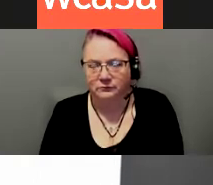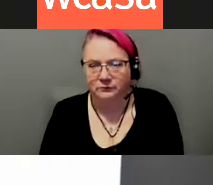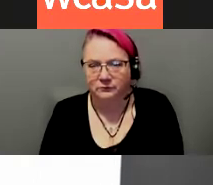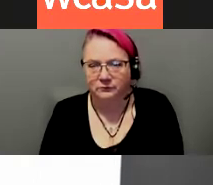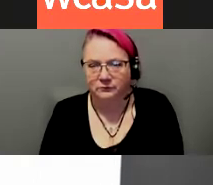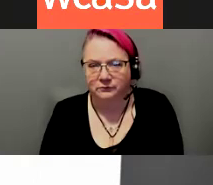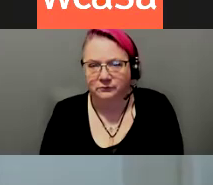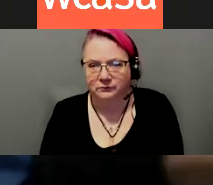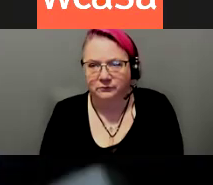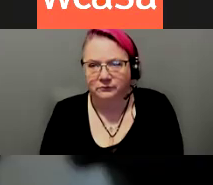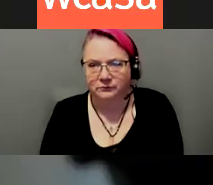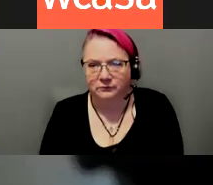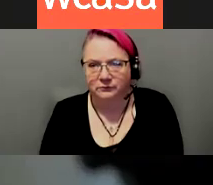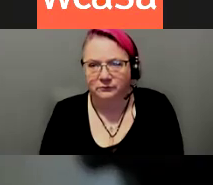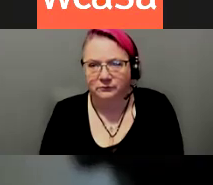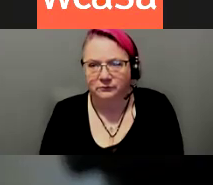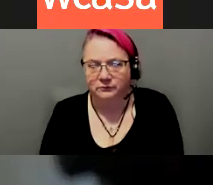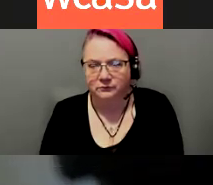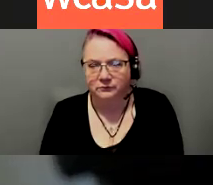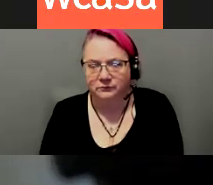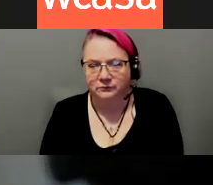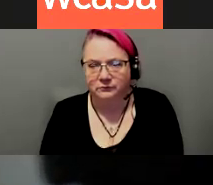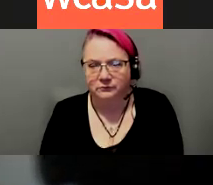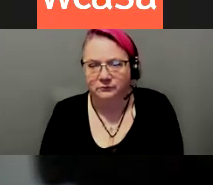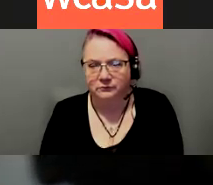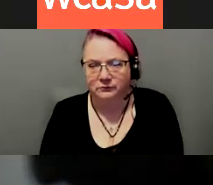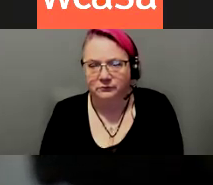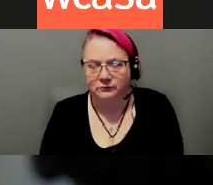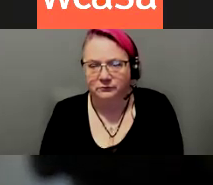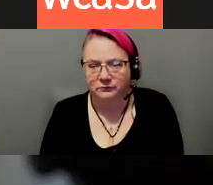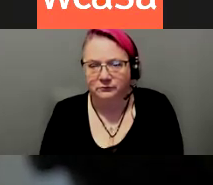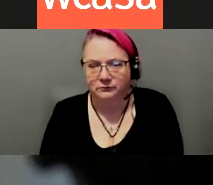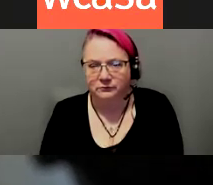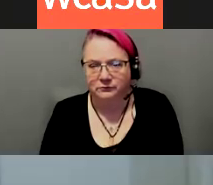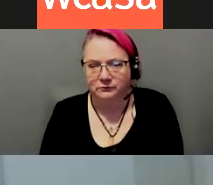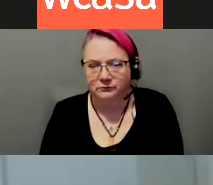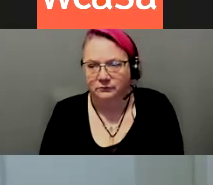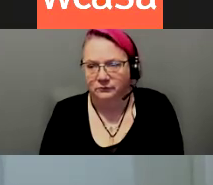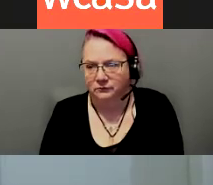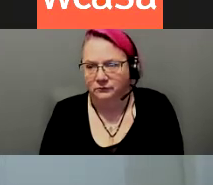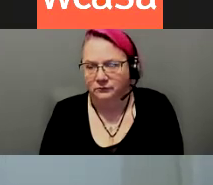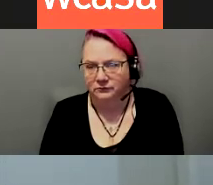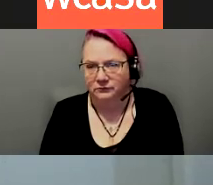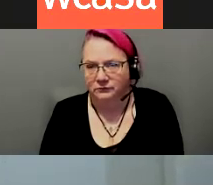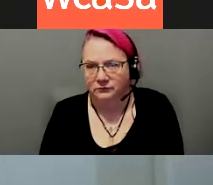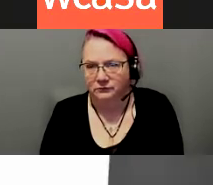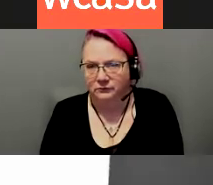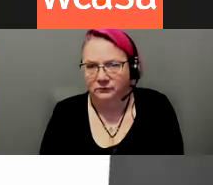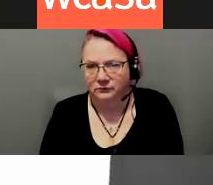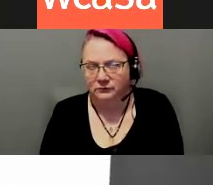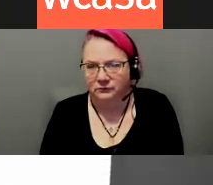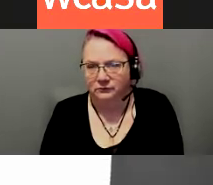seeing something on Facebook and resharing an article. And when you check the publication date, you're like, that happened in the city 5 years